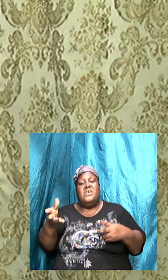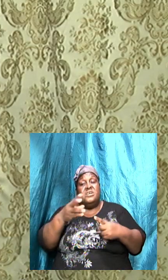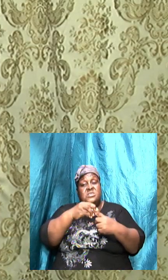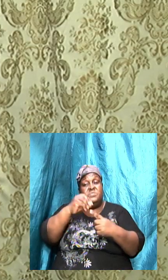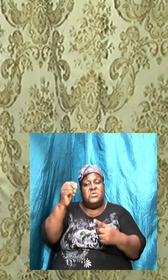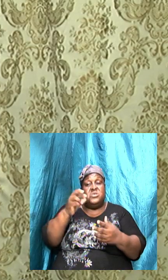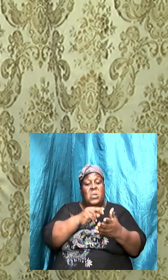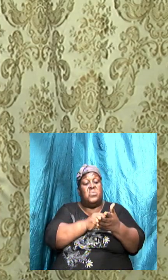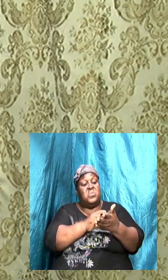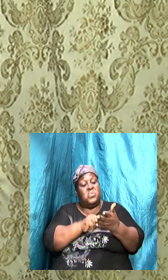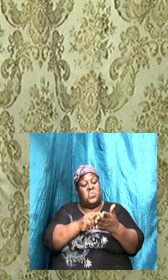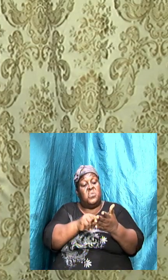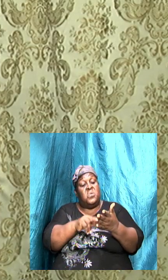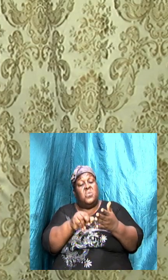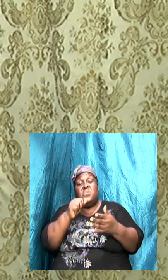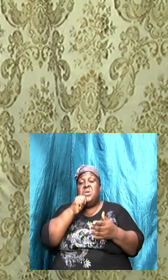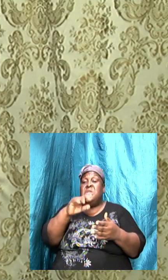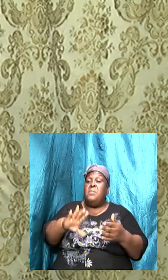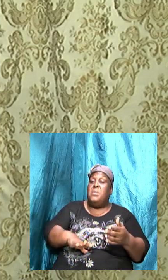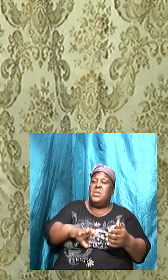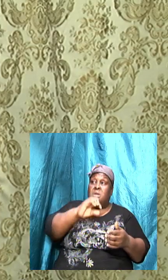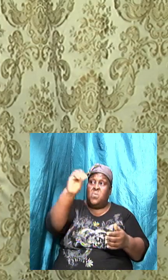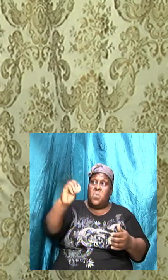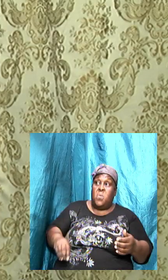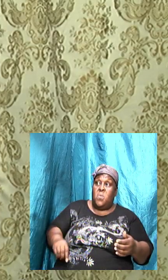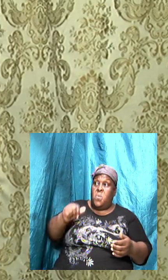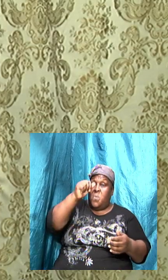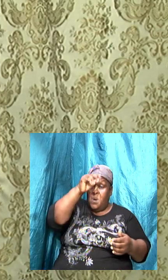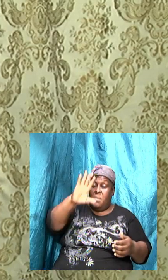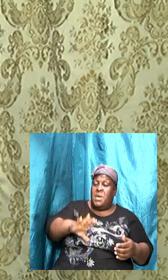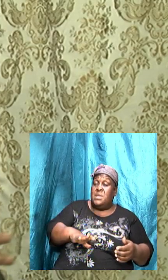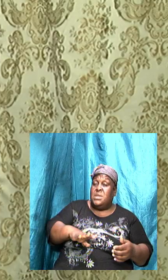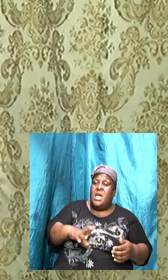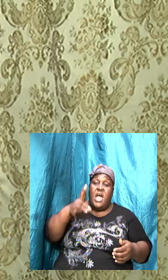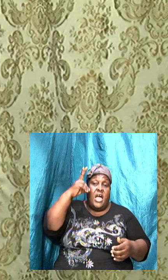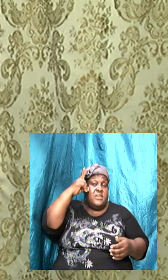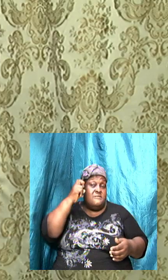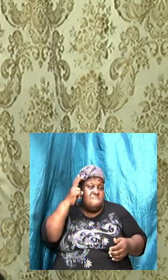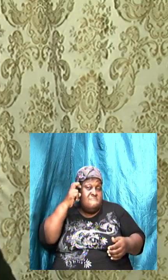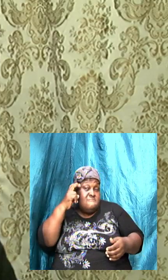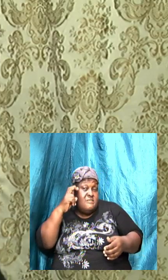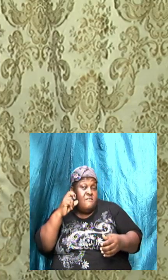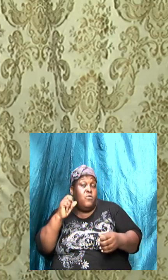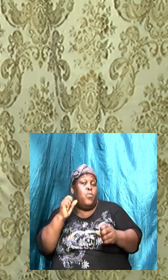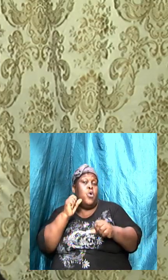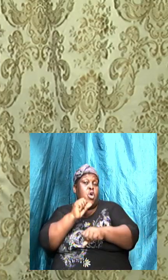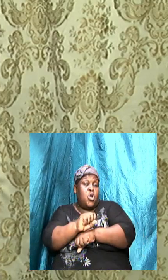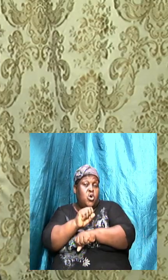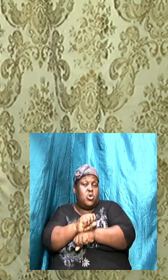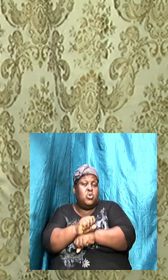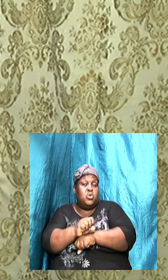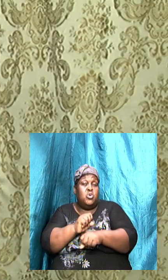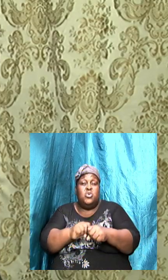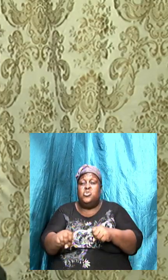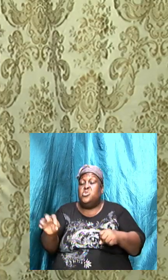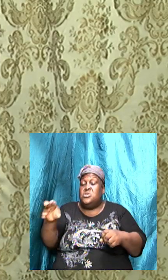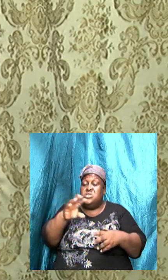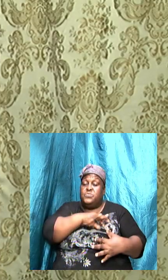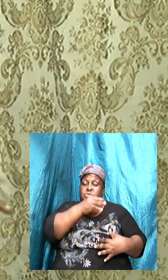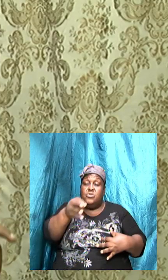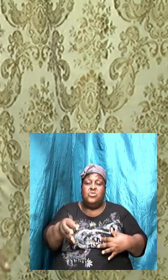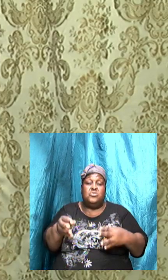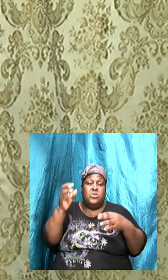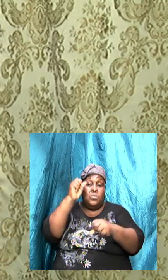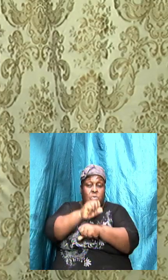reader woman and reader man and Obia man and necromancy worker to protect them, so that the spiritual work of darkness in